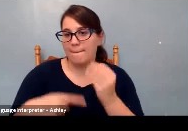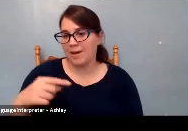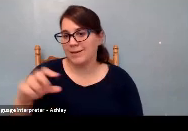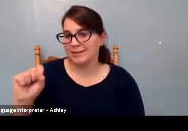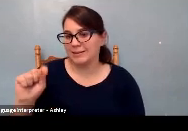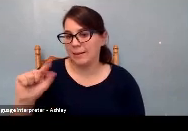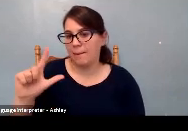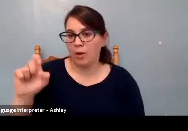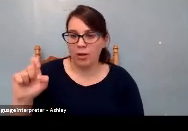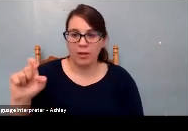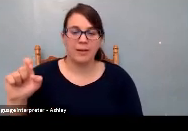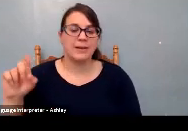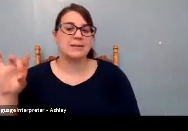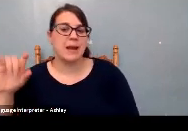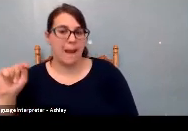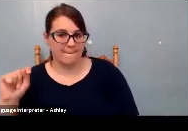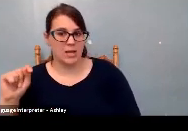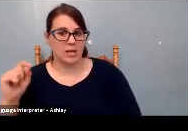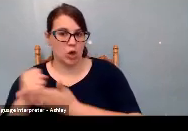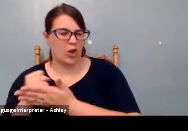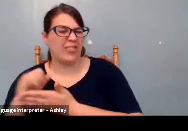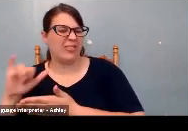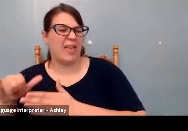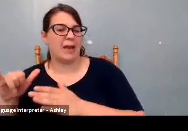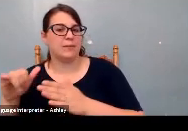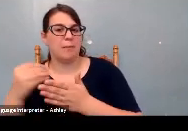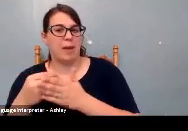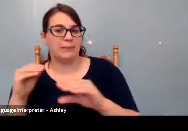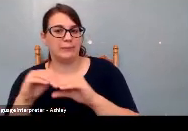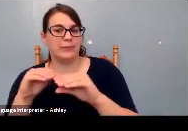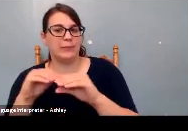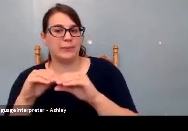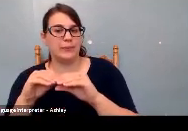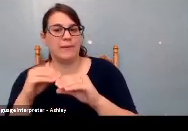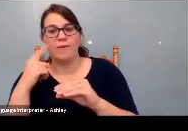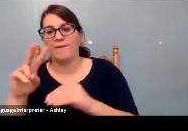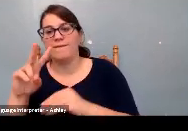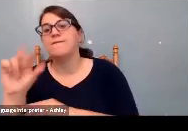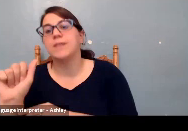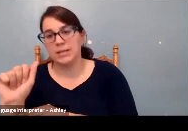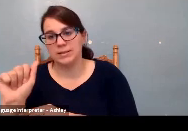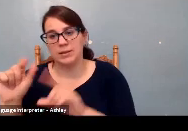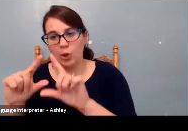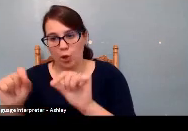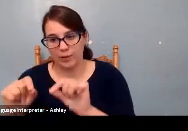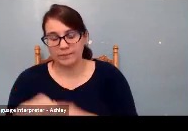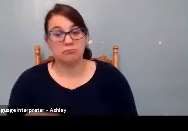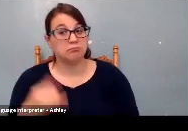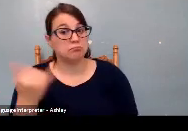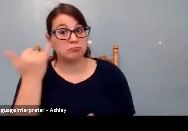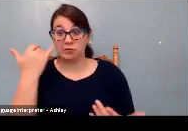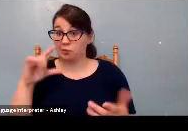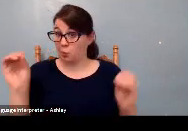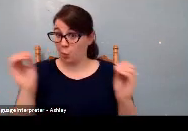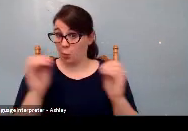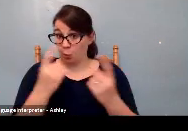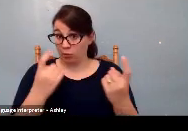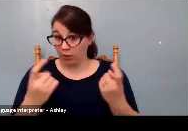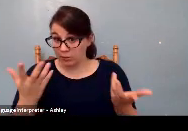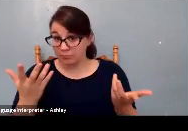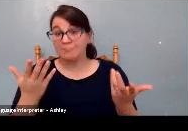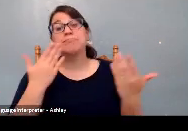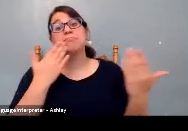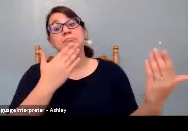program's loadable Visa card. So if we don't have any more questions, it's been a pleasure to have you all